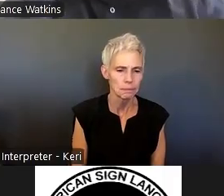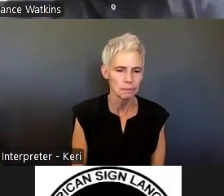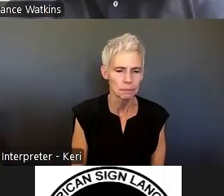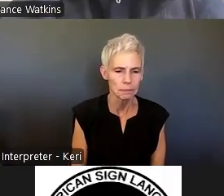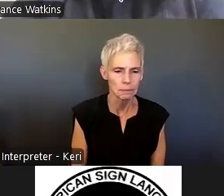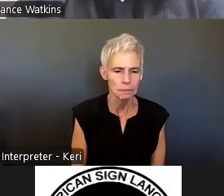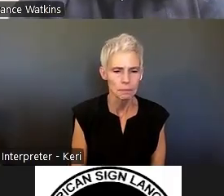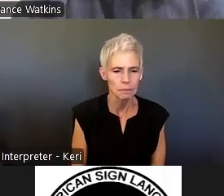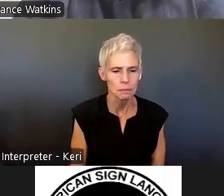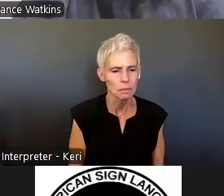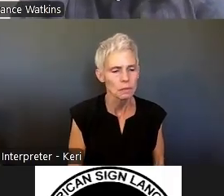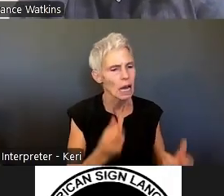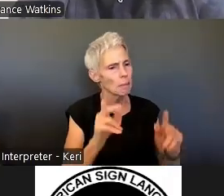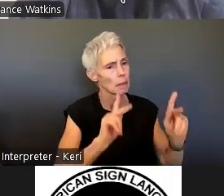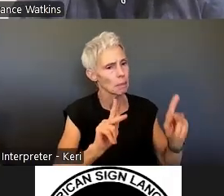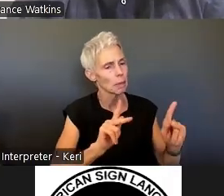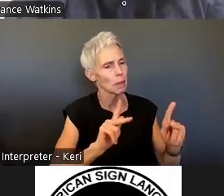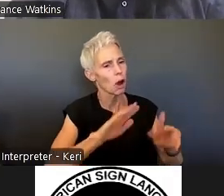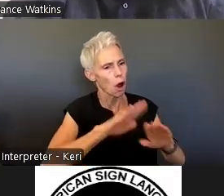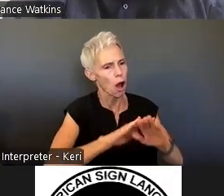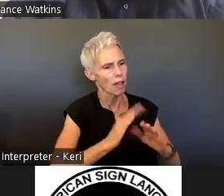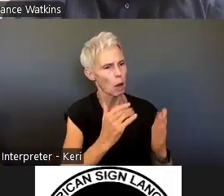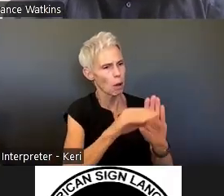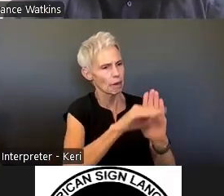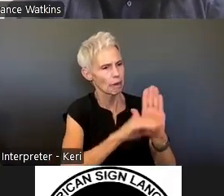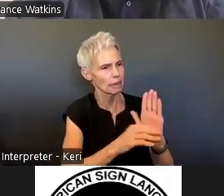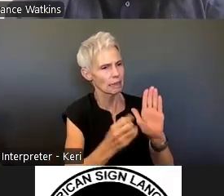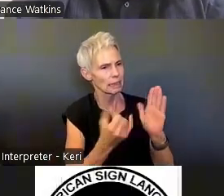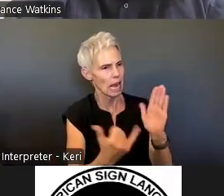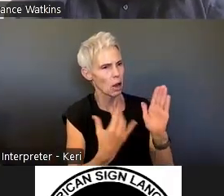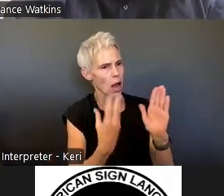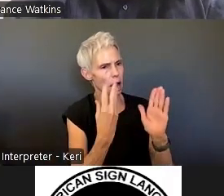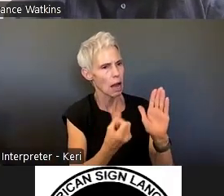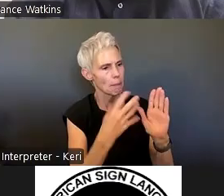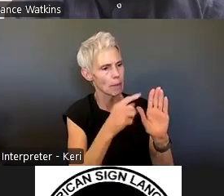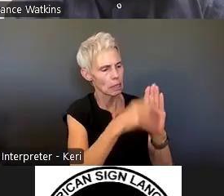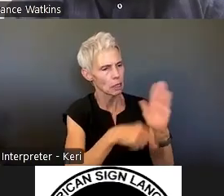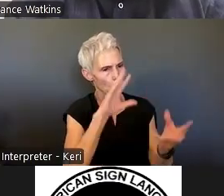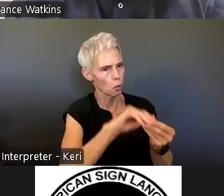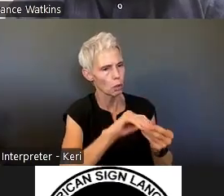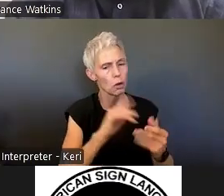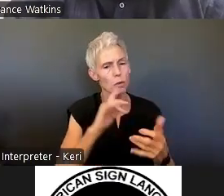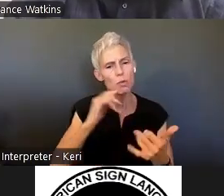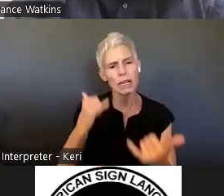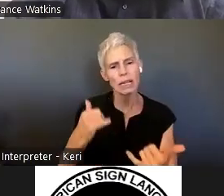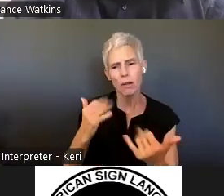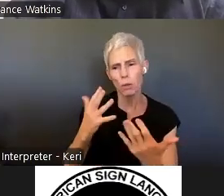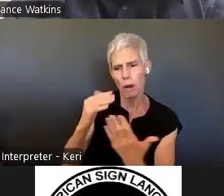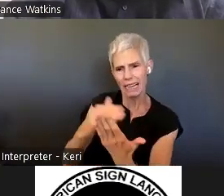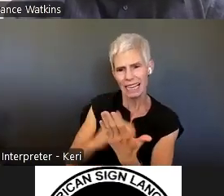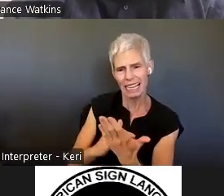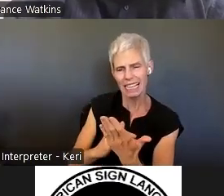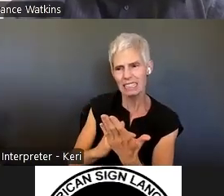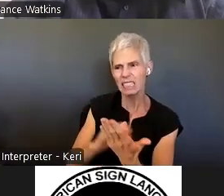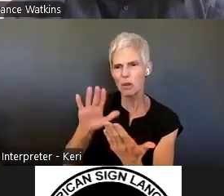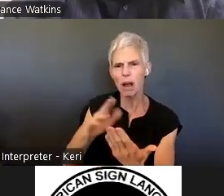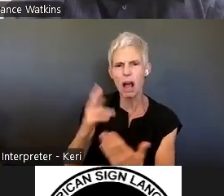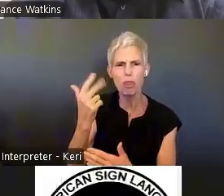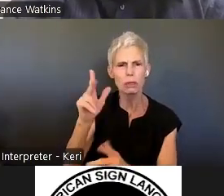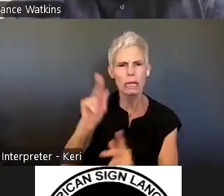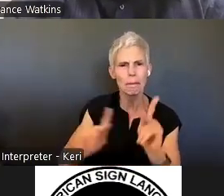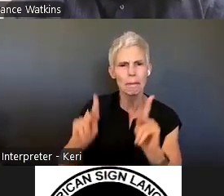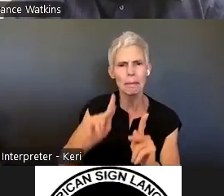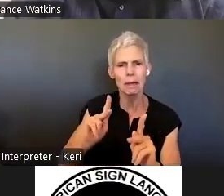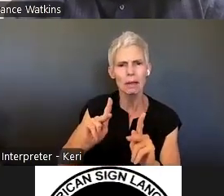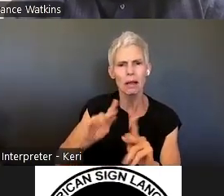How many people are on a wait list now? Right now, our wait list currently has about 13 people on it. We